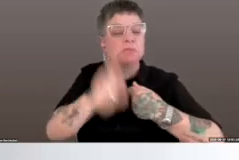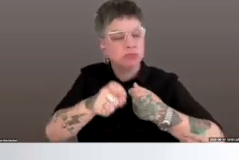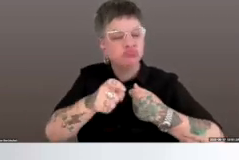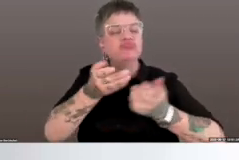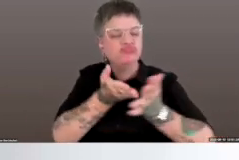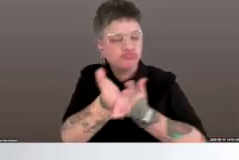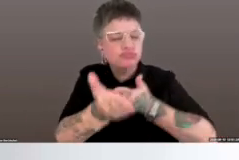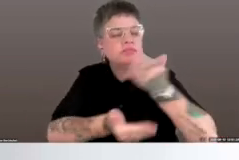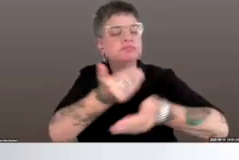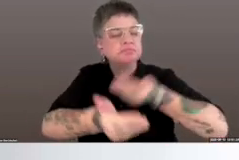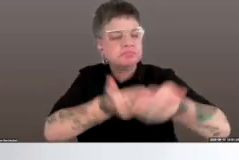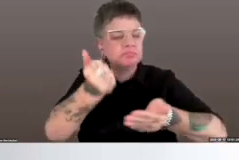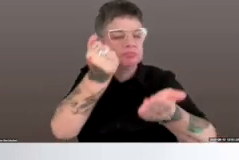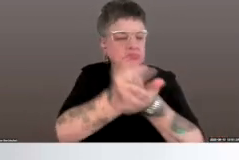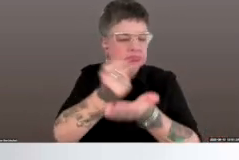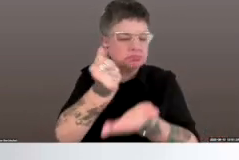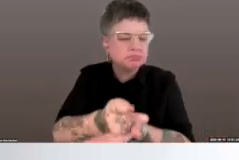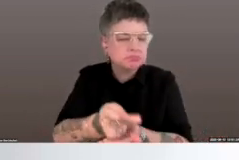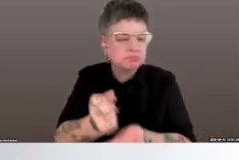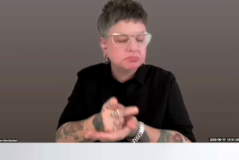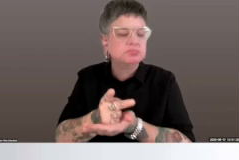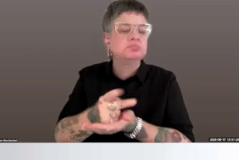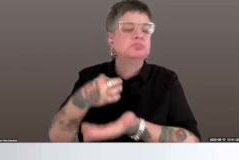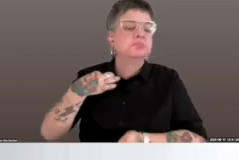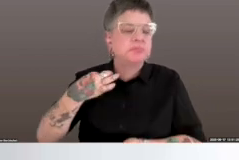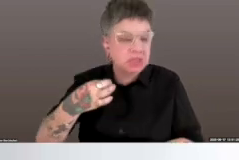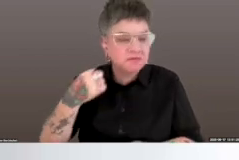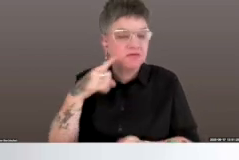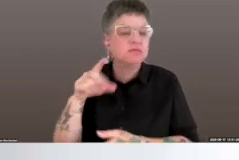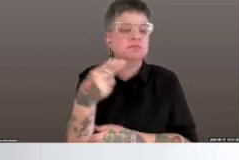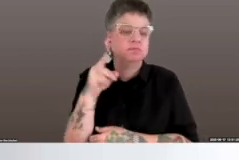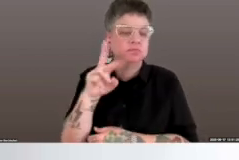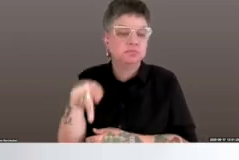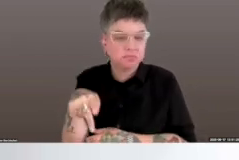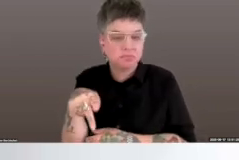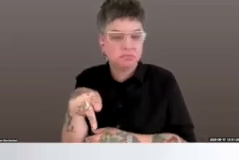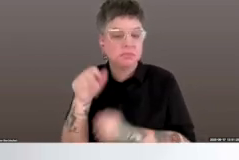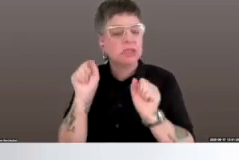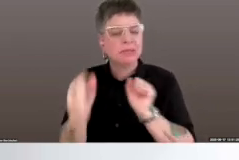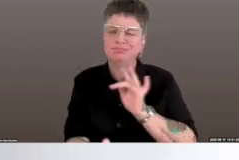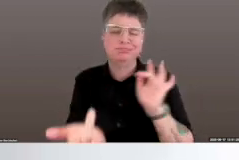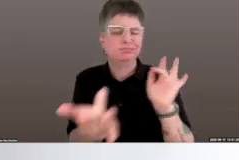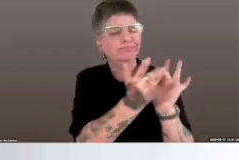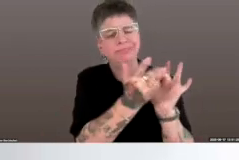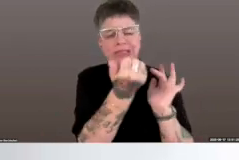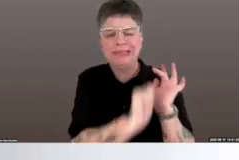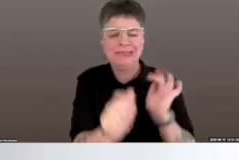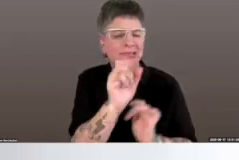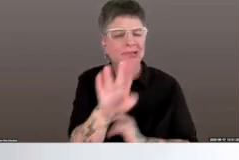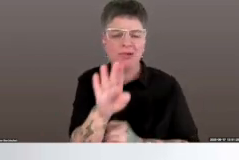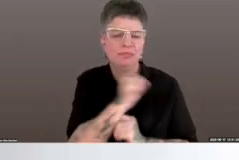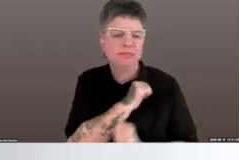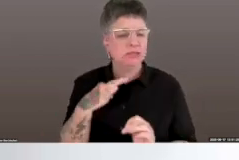getting approved and eligible for HVIP, which they can always reach out to anyone of the CARB staff to start